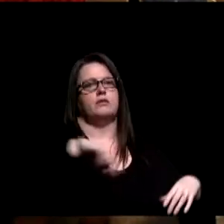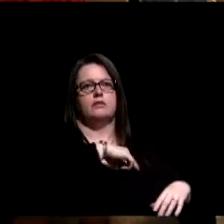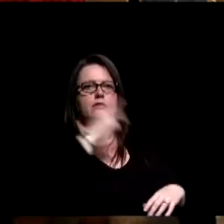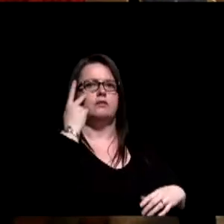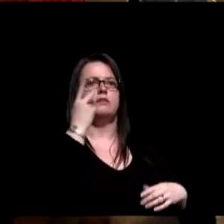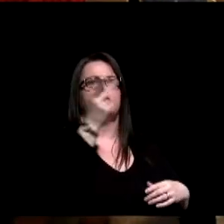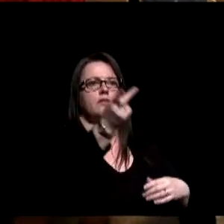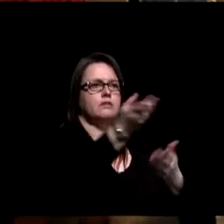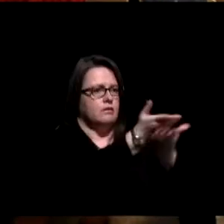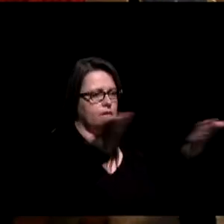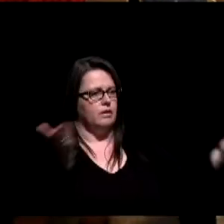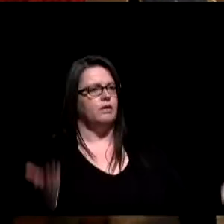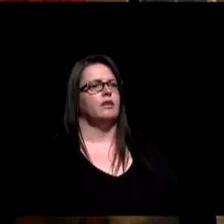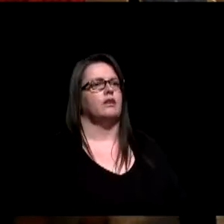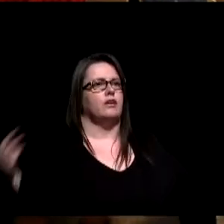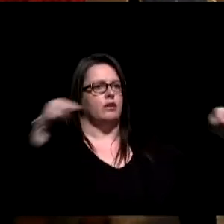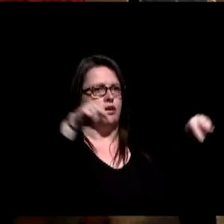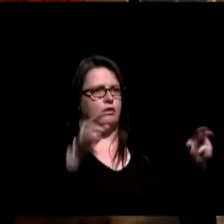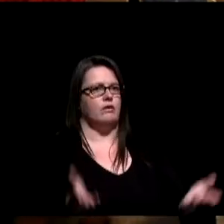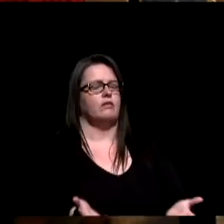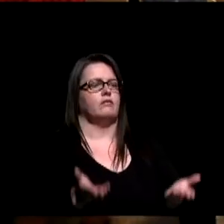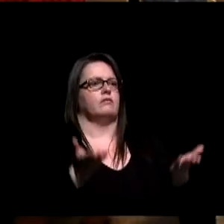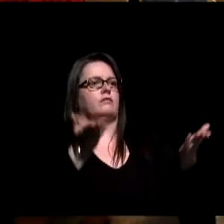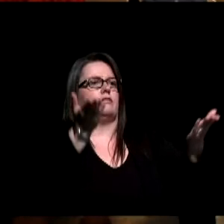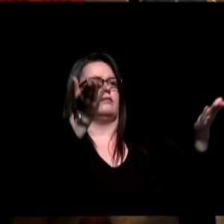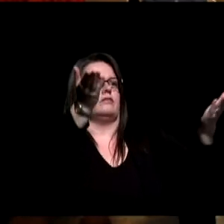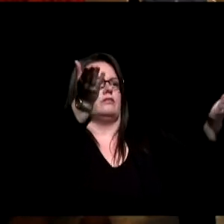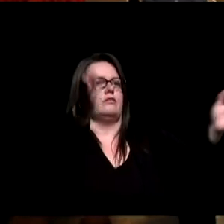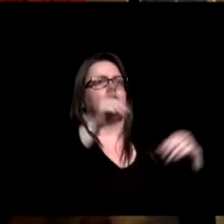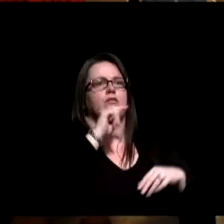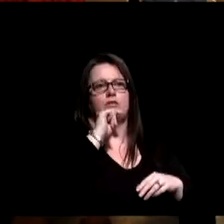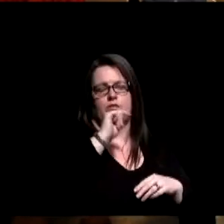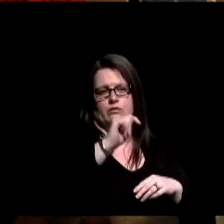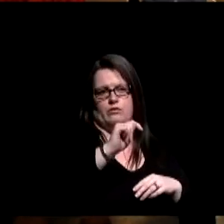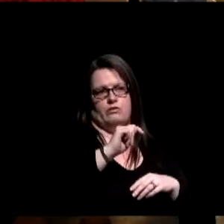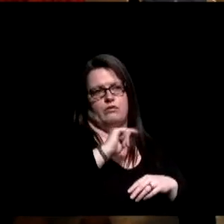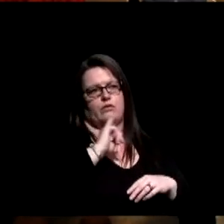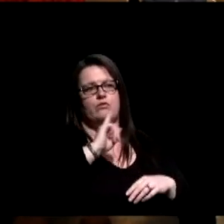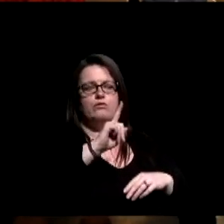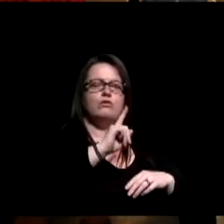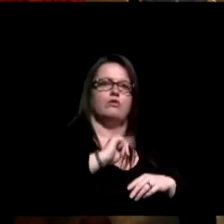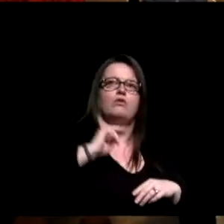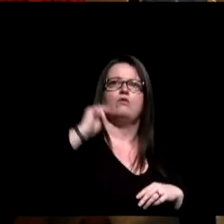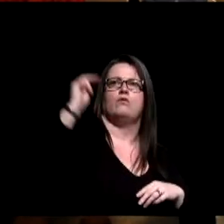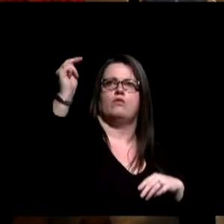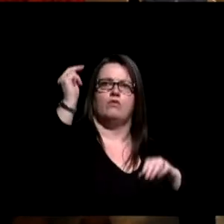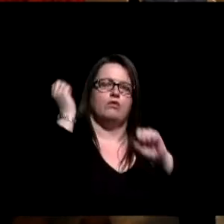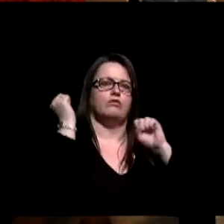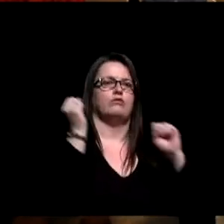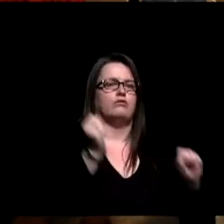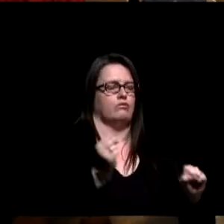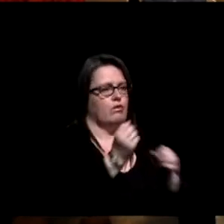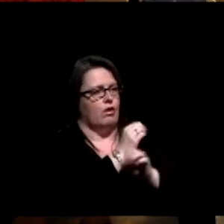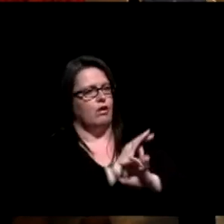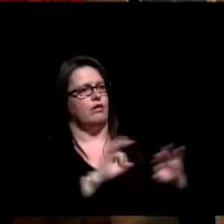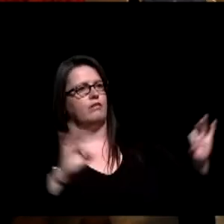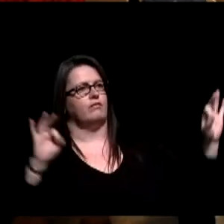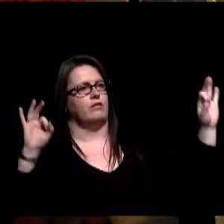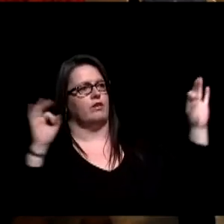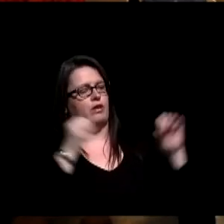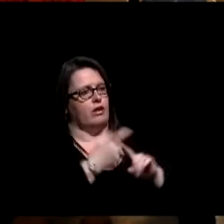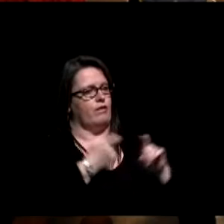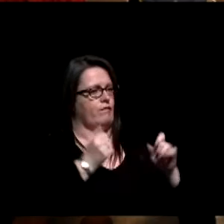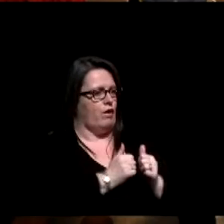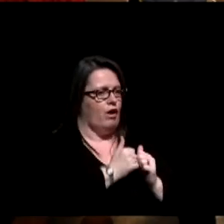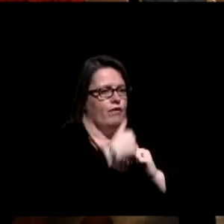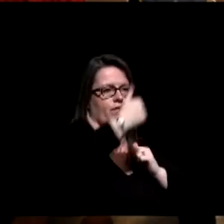le paye, il se porte la croix. En